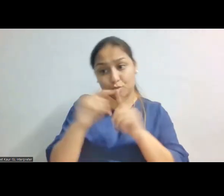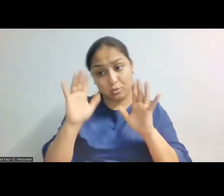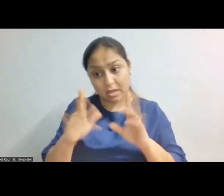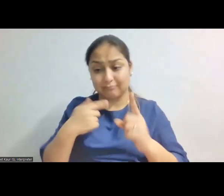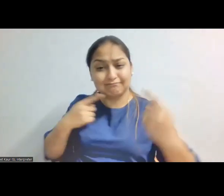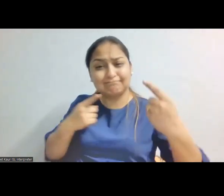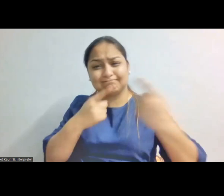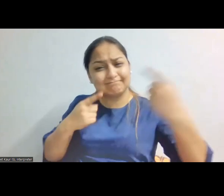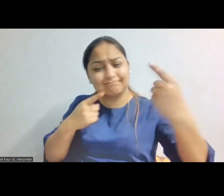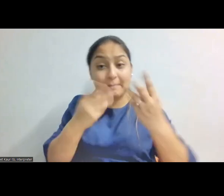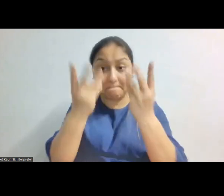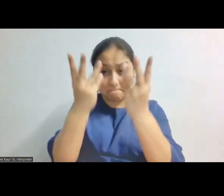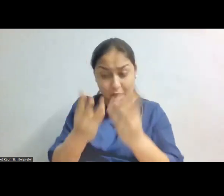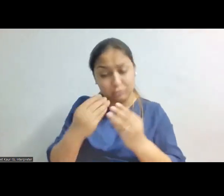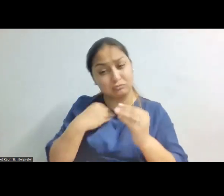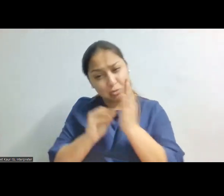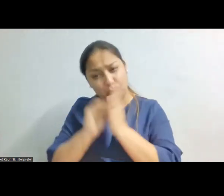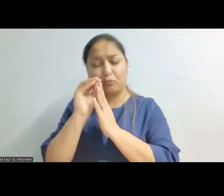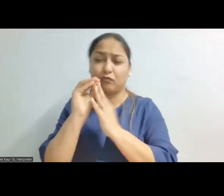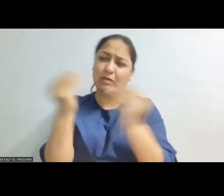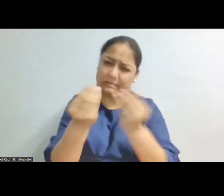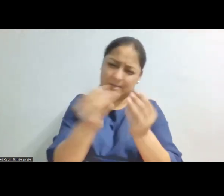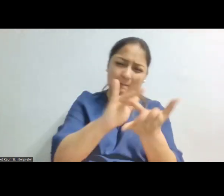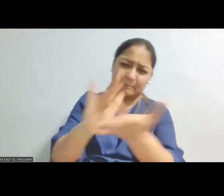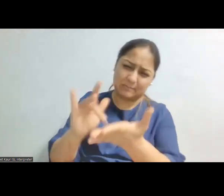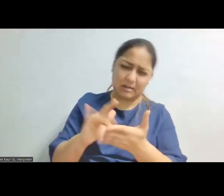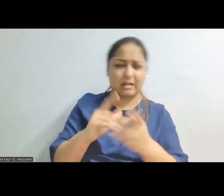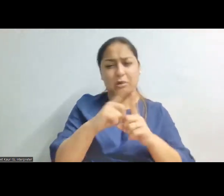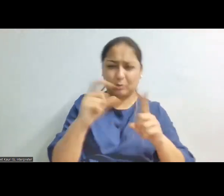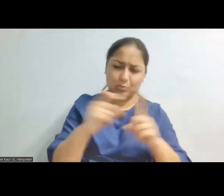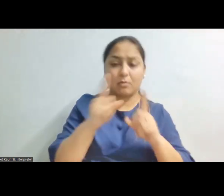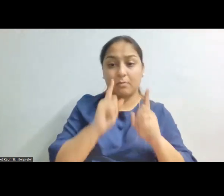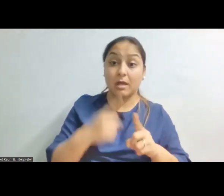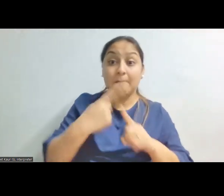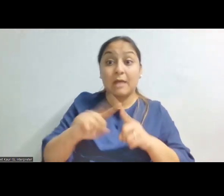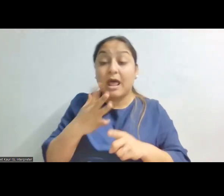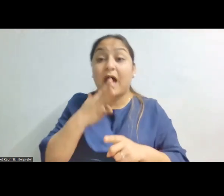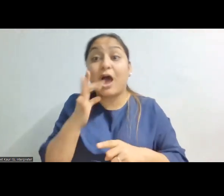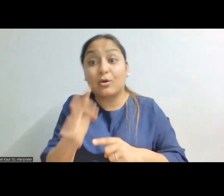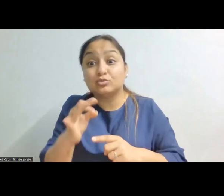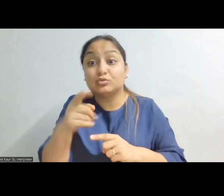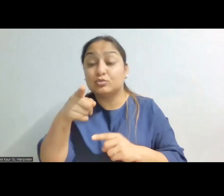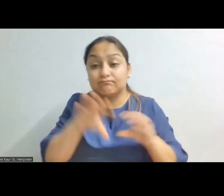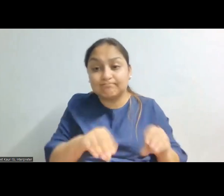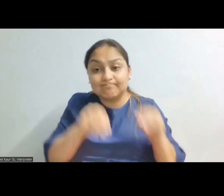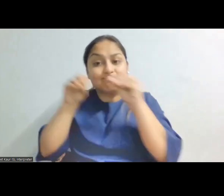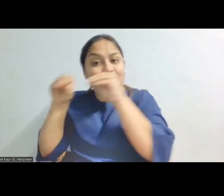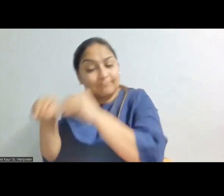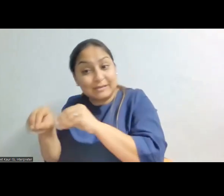in mathematics, we need to improve, or there are some minor areas where we need to. But the real challenge, I believe, is moving the